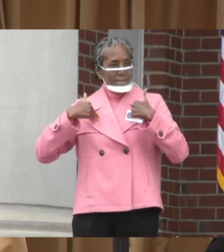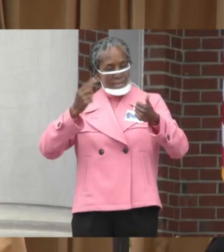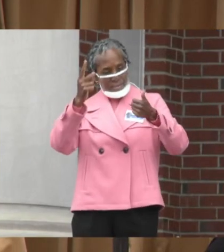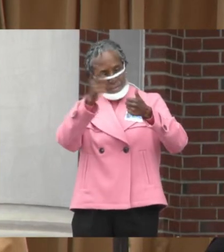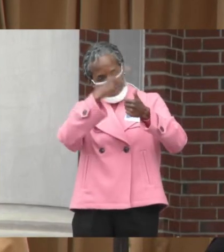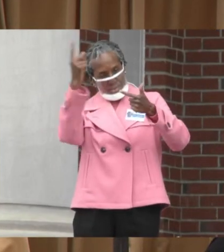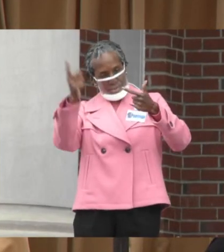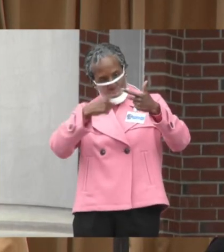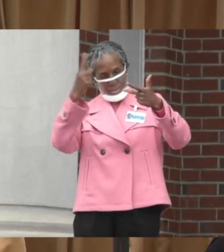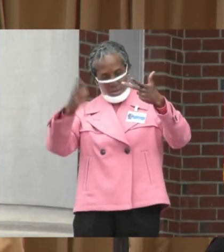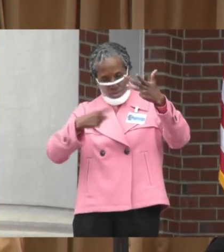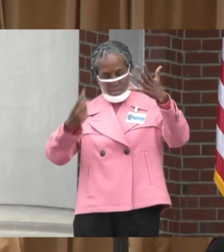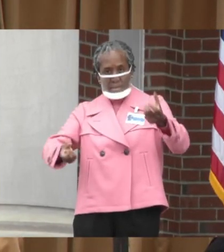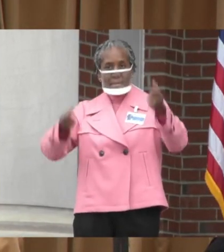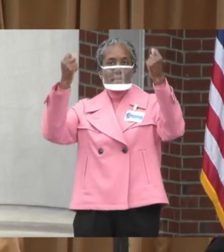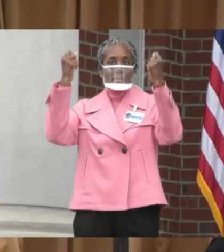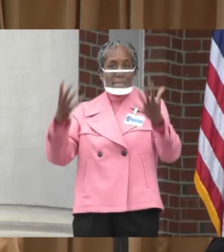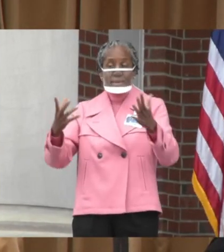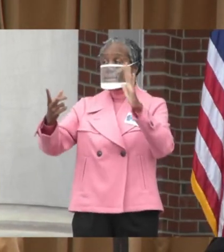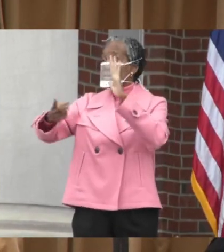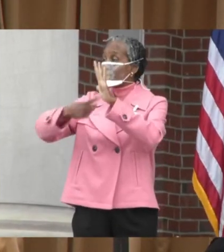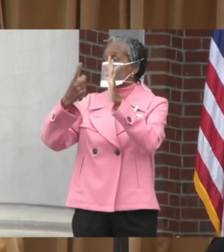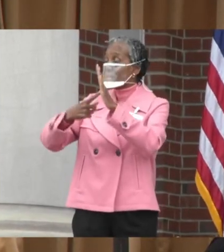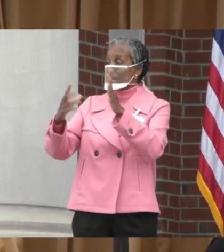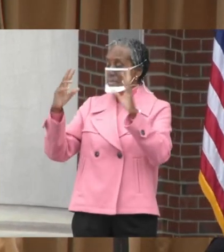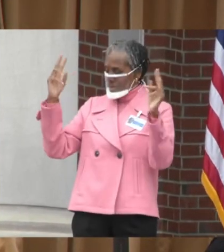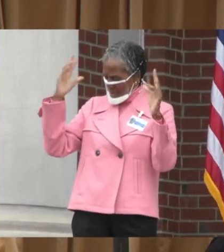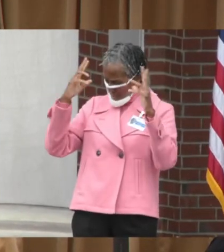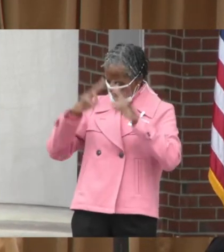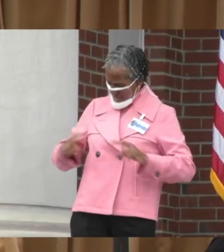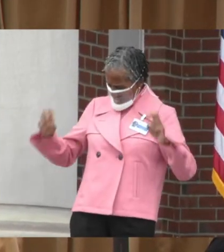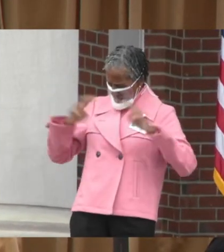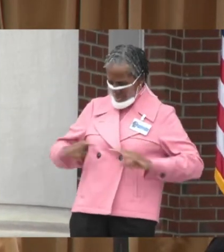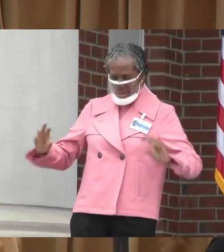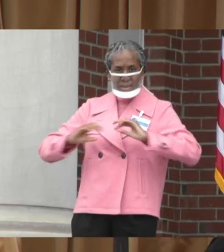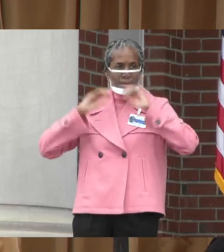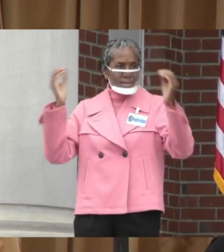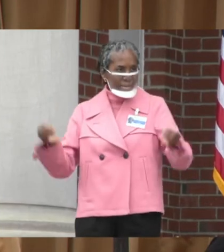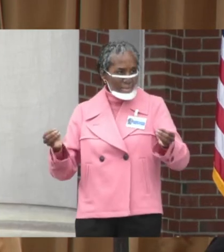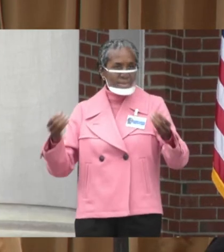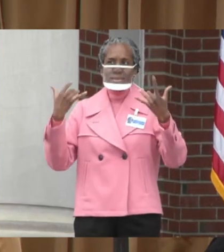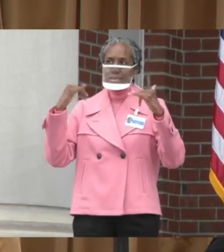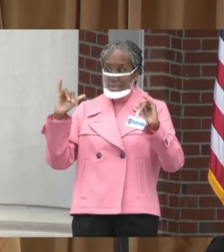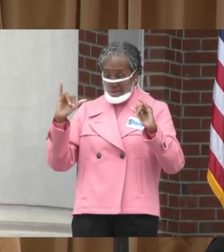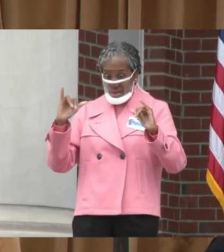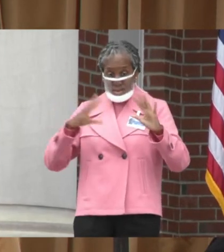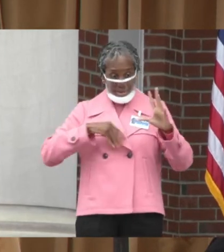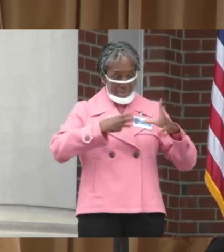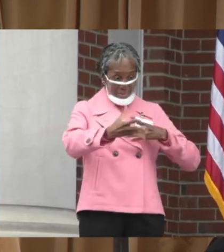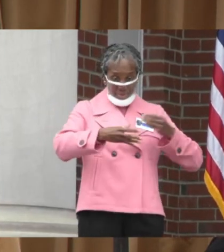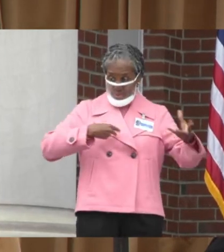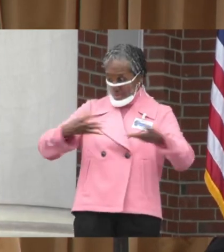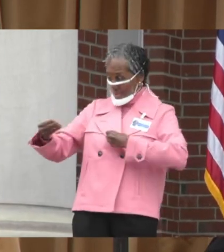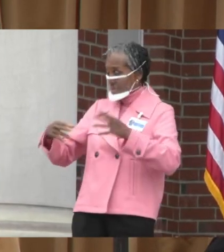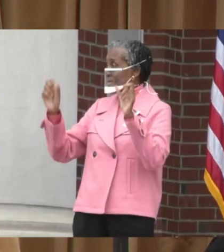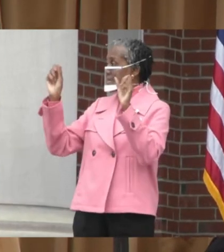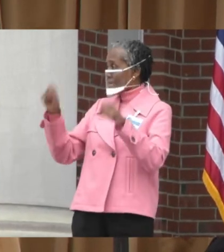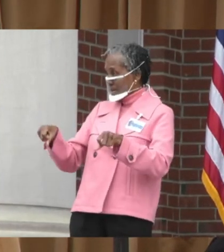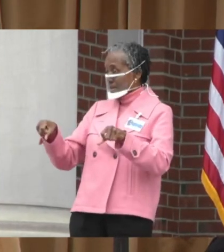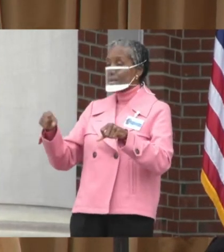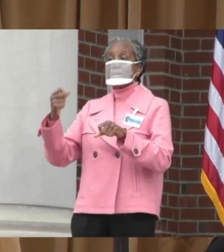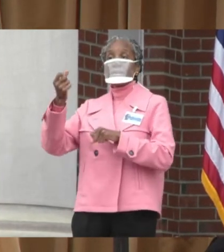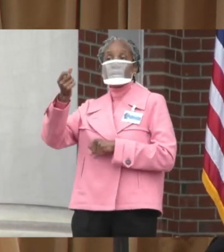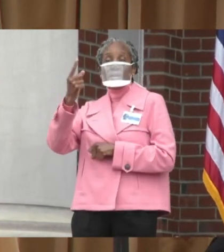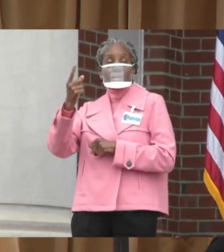And although sometimes all we have is nothing, that's when there's enough to go around. We were shown the